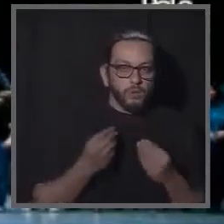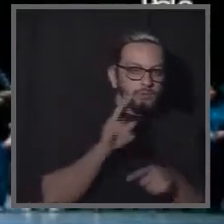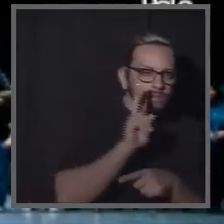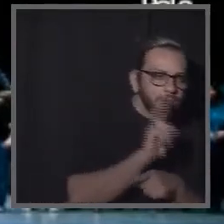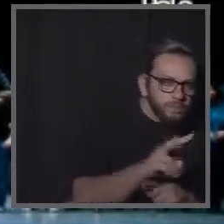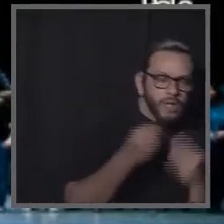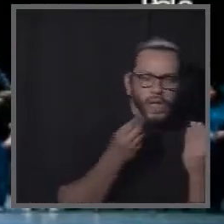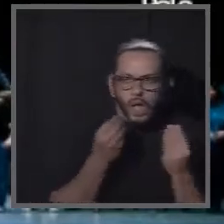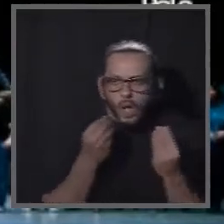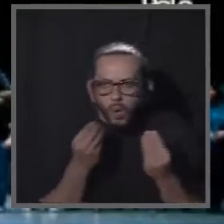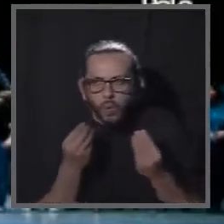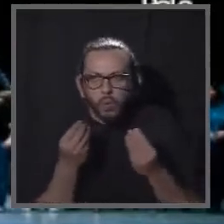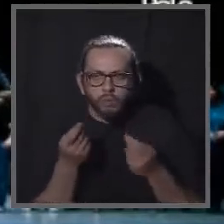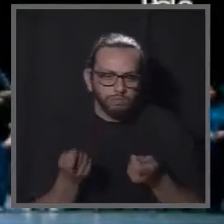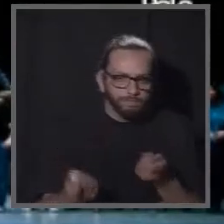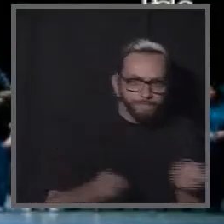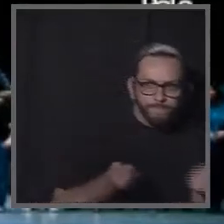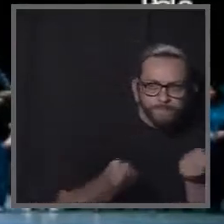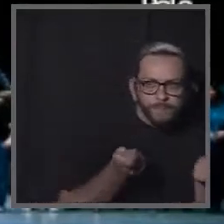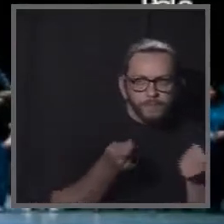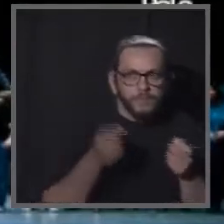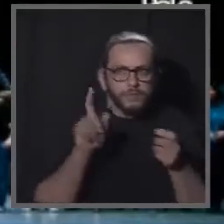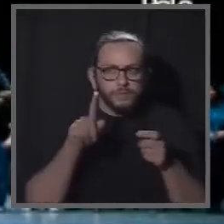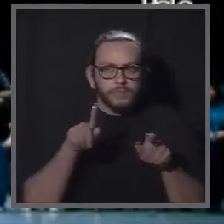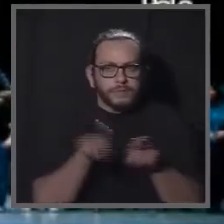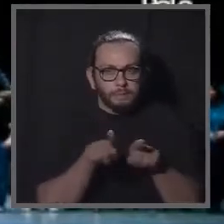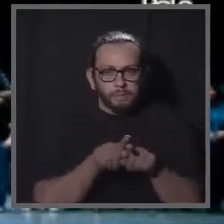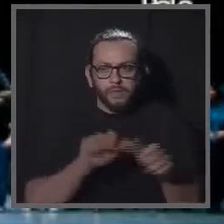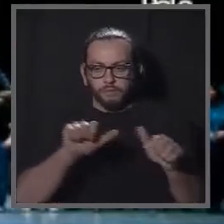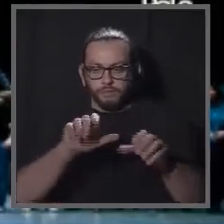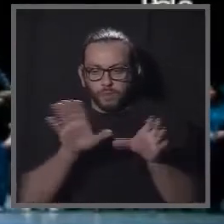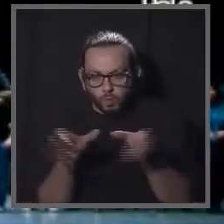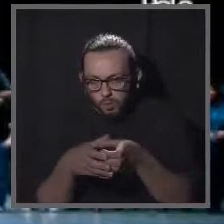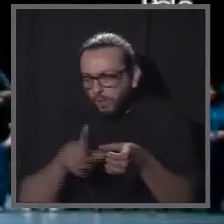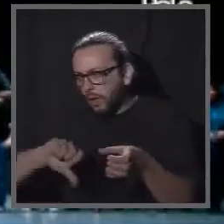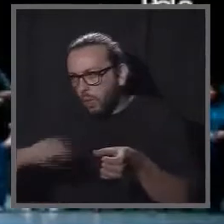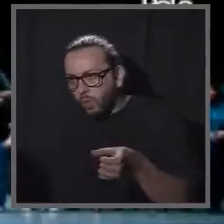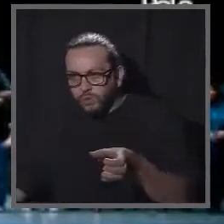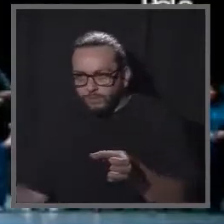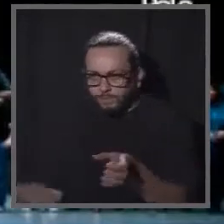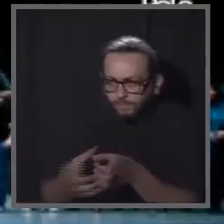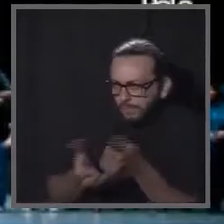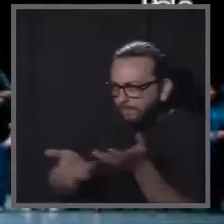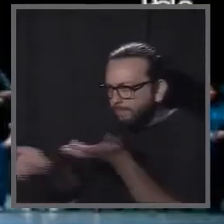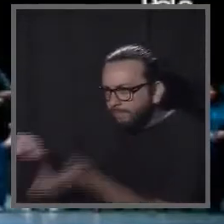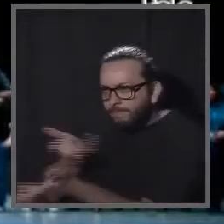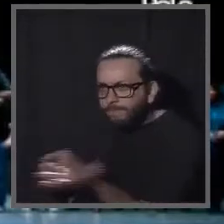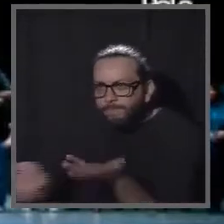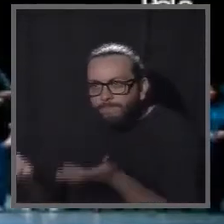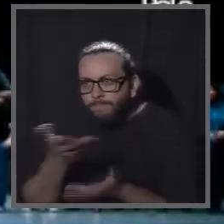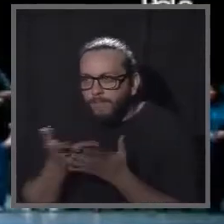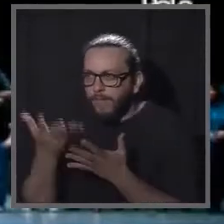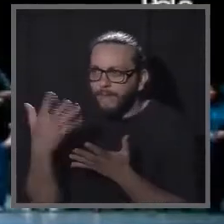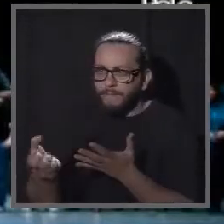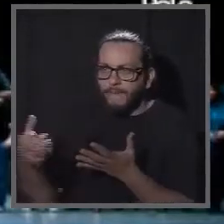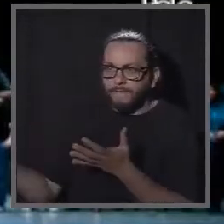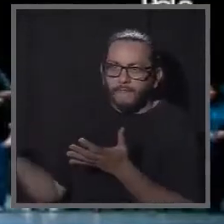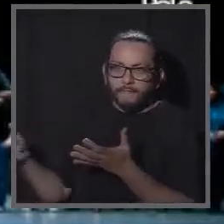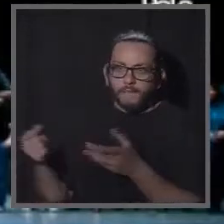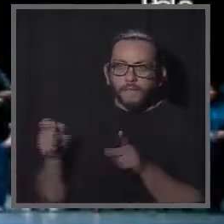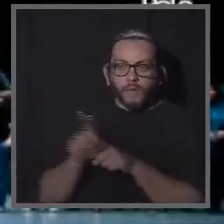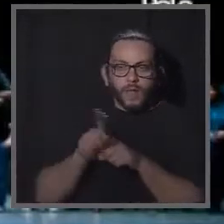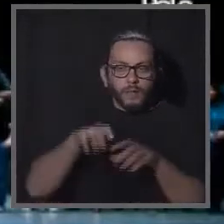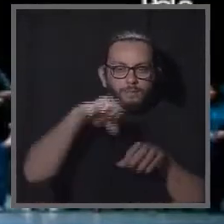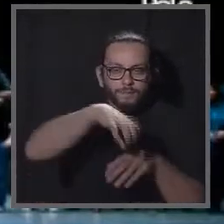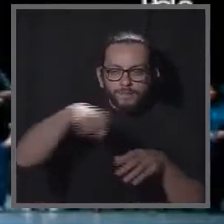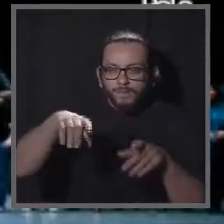organized visits, and they would welcome the colleagues from other groups that sometimes have